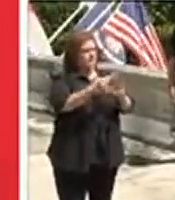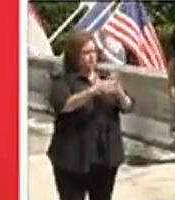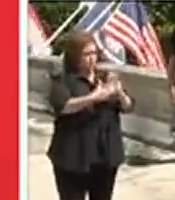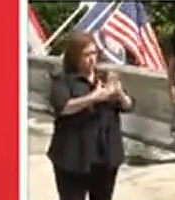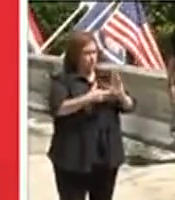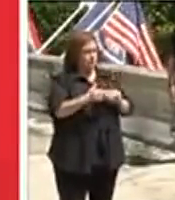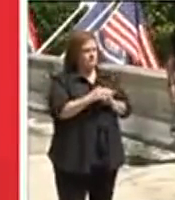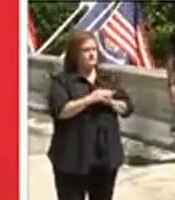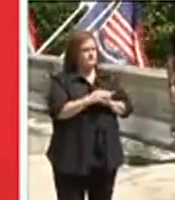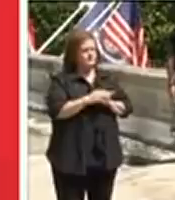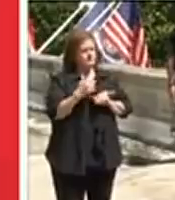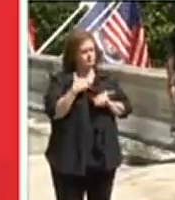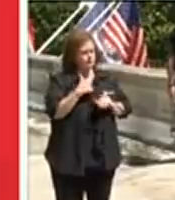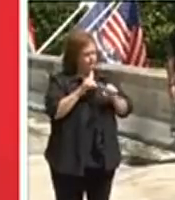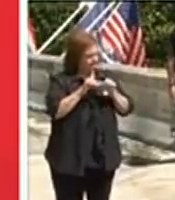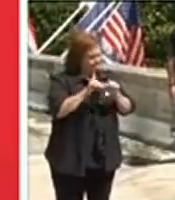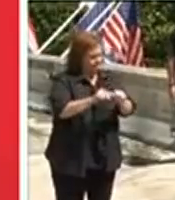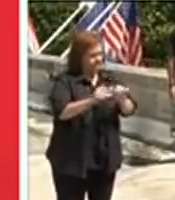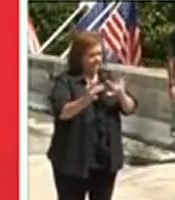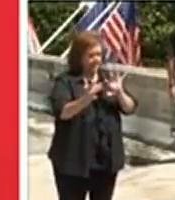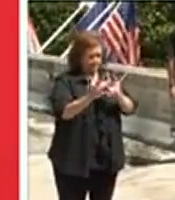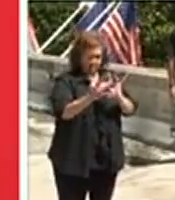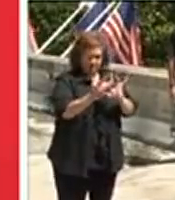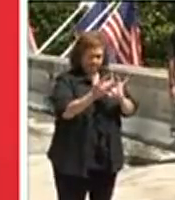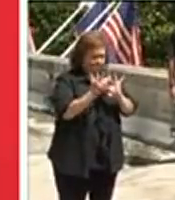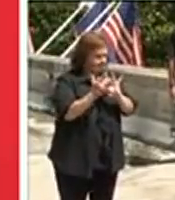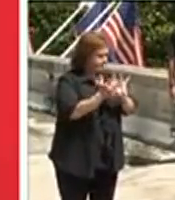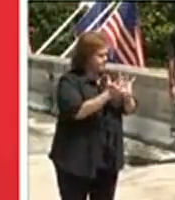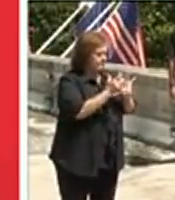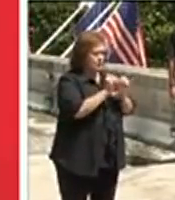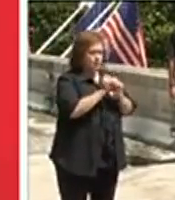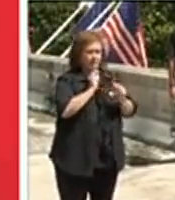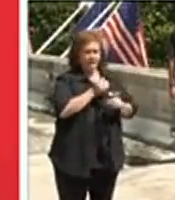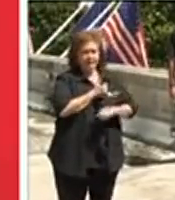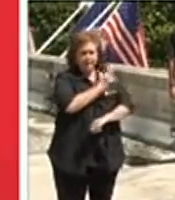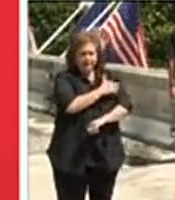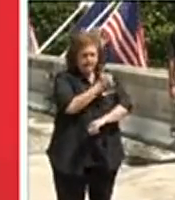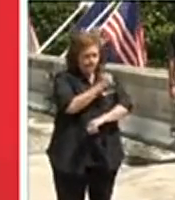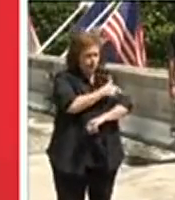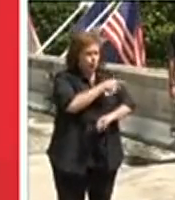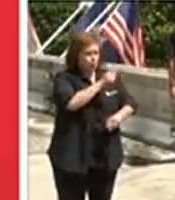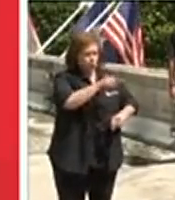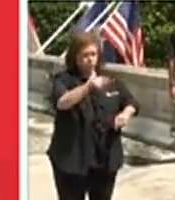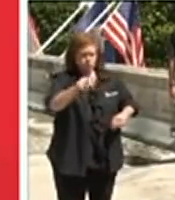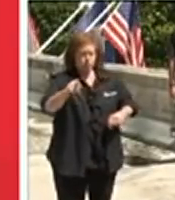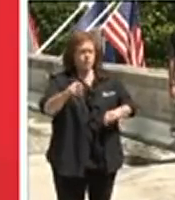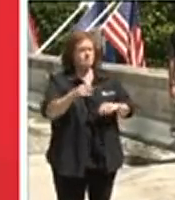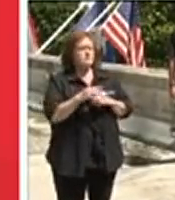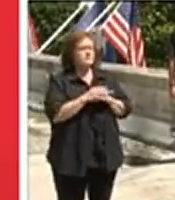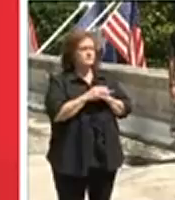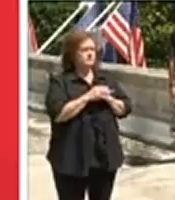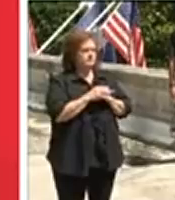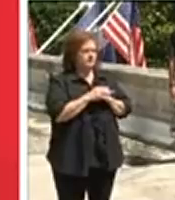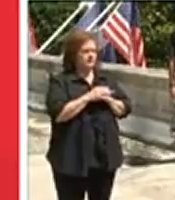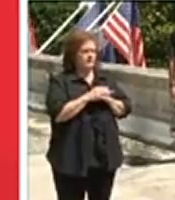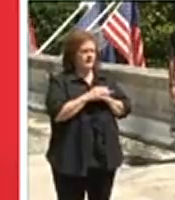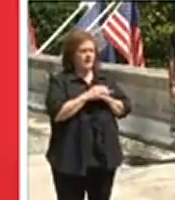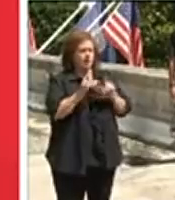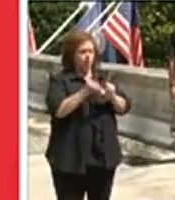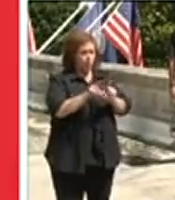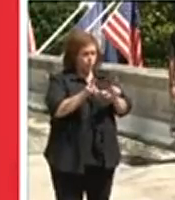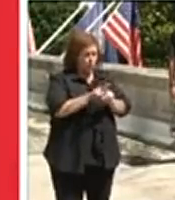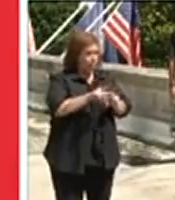have been in constant communication with all of our healthcare facilities, and all